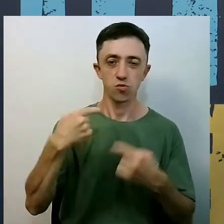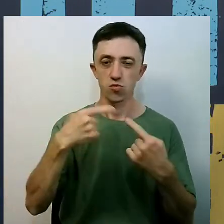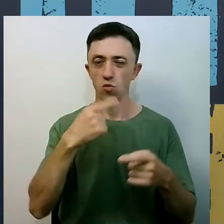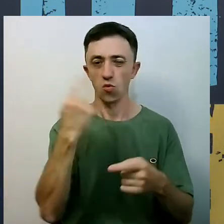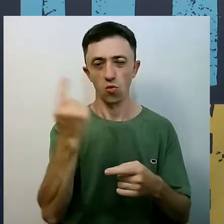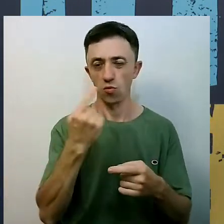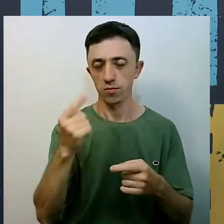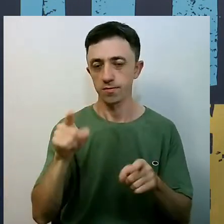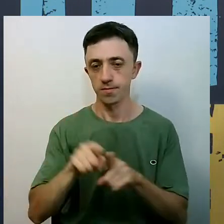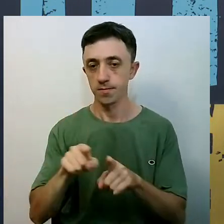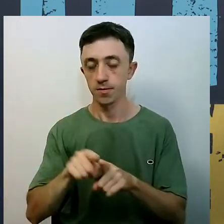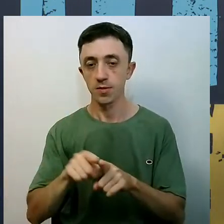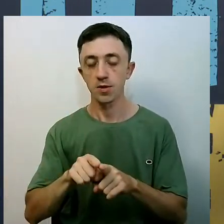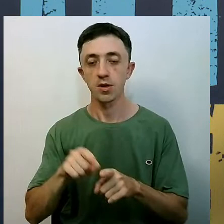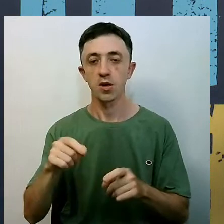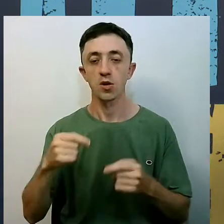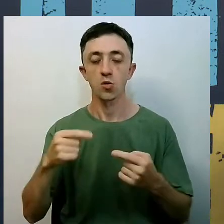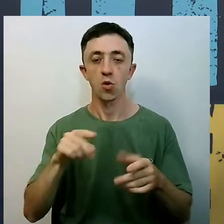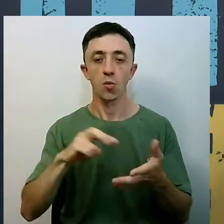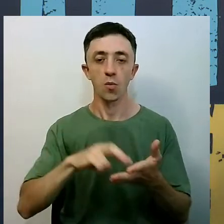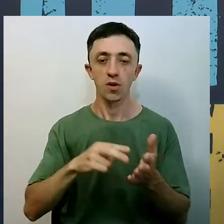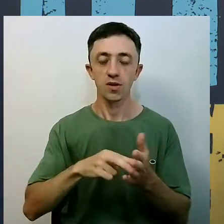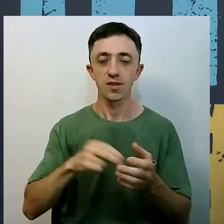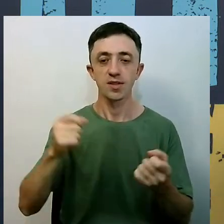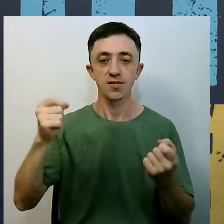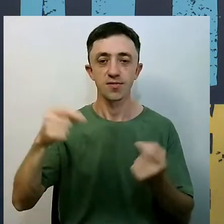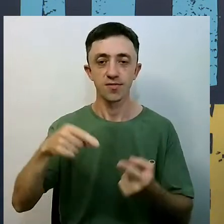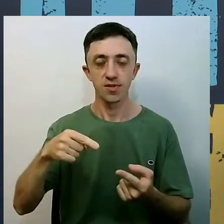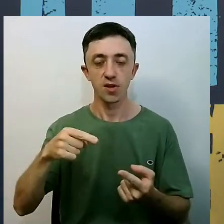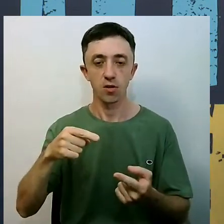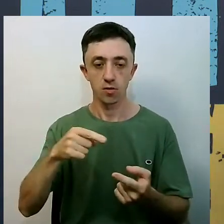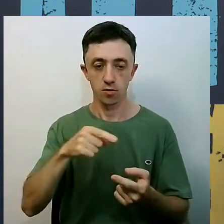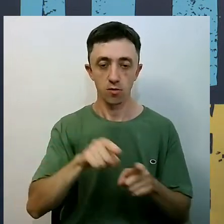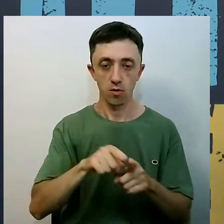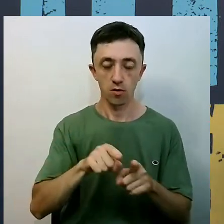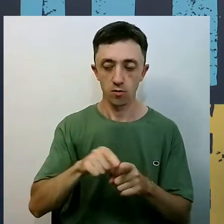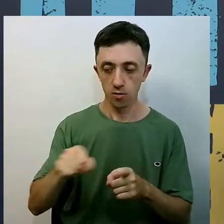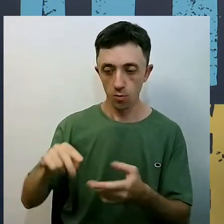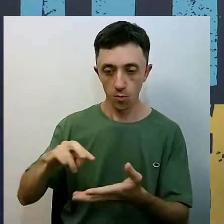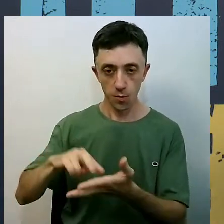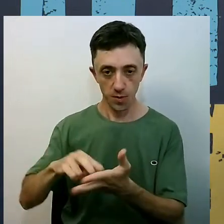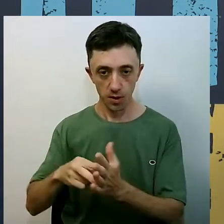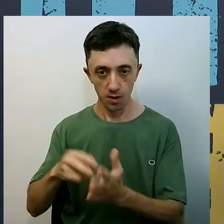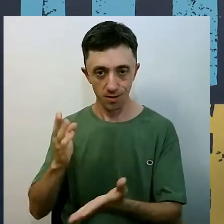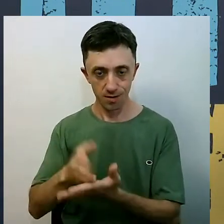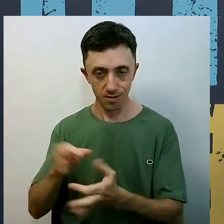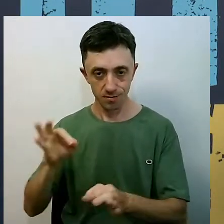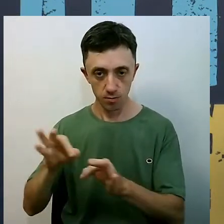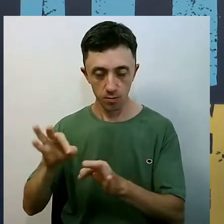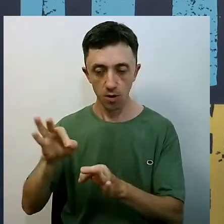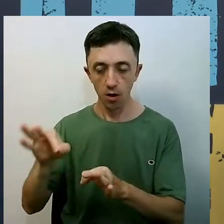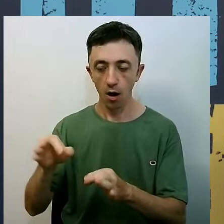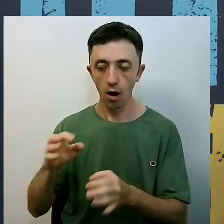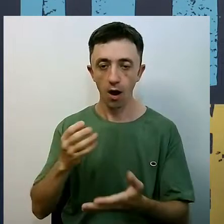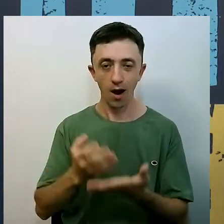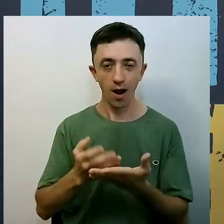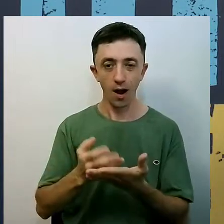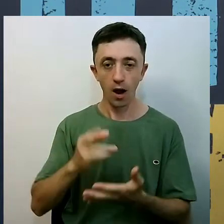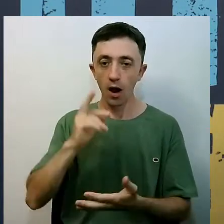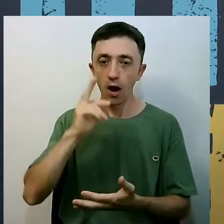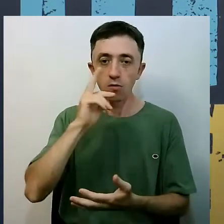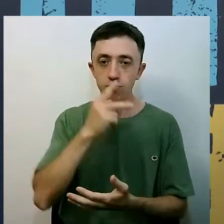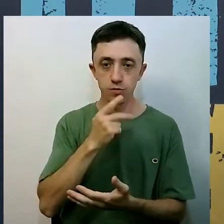of territorial communities can plan development of their communities in line with